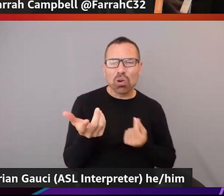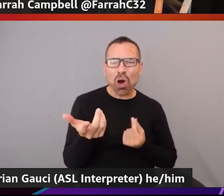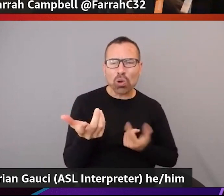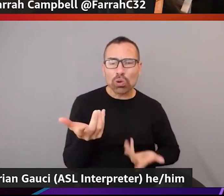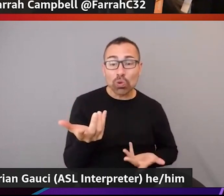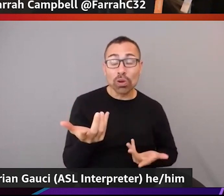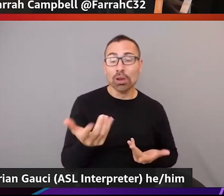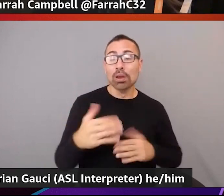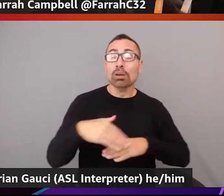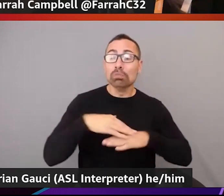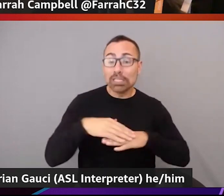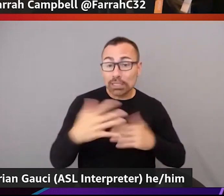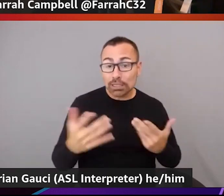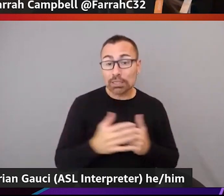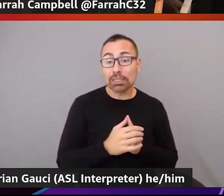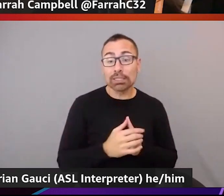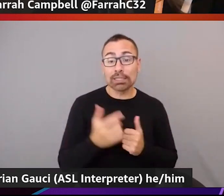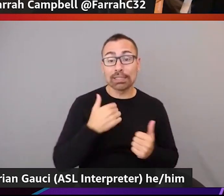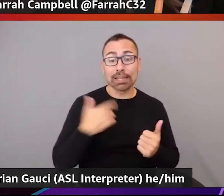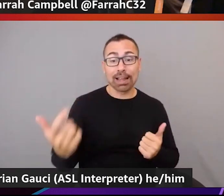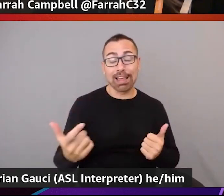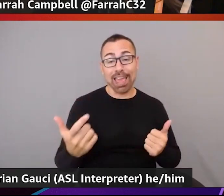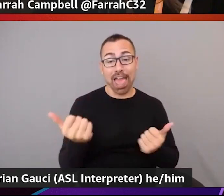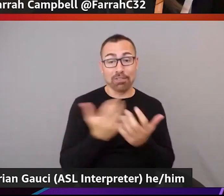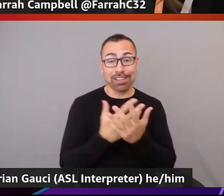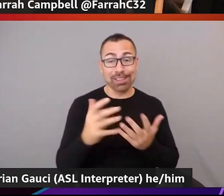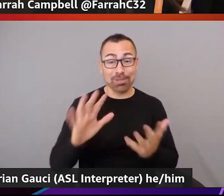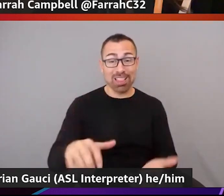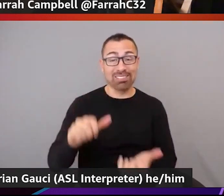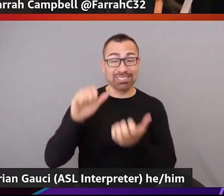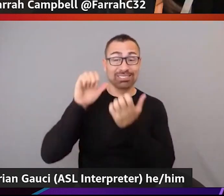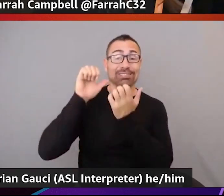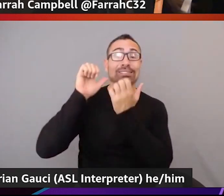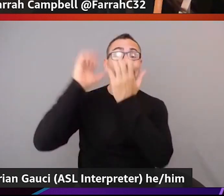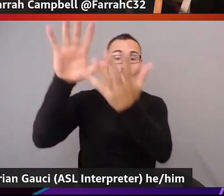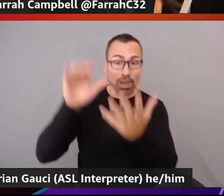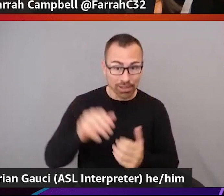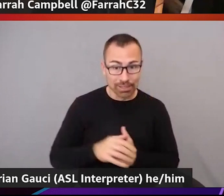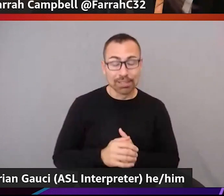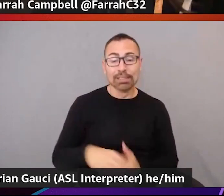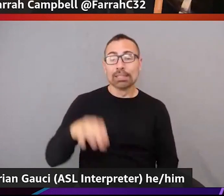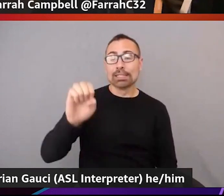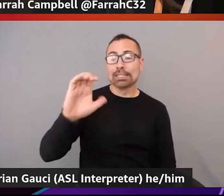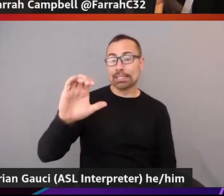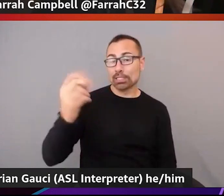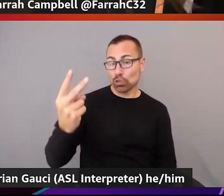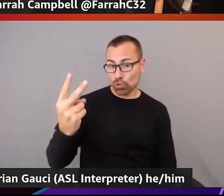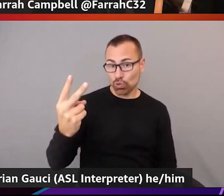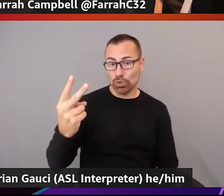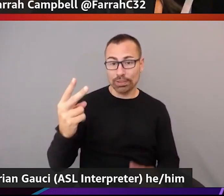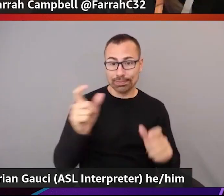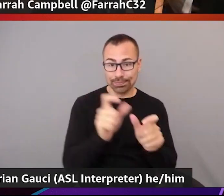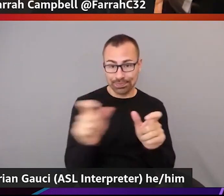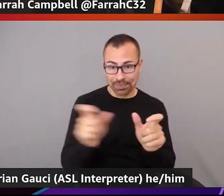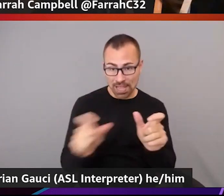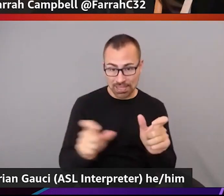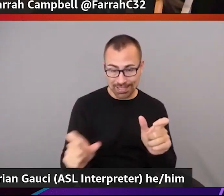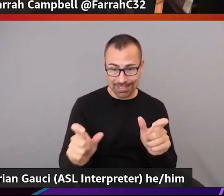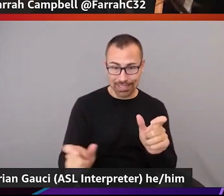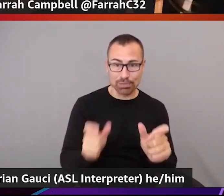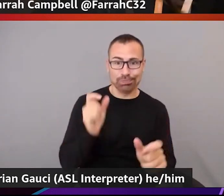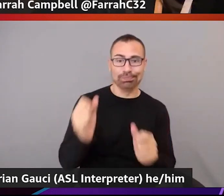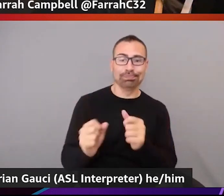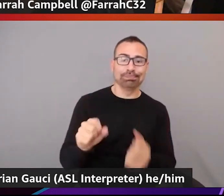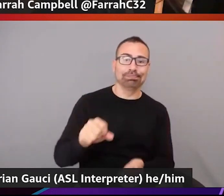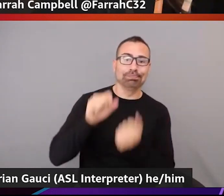usual, right? It is that lift and shift everything, on EC2 instances, make it run the way it runs. And a lot of great